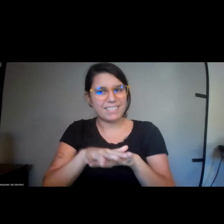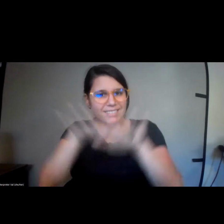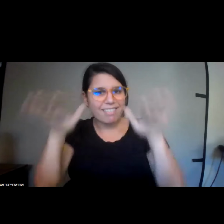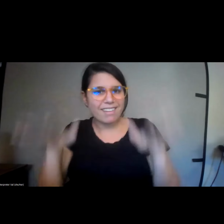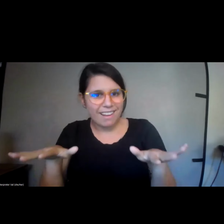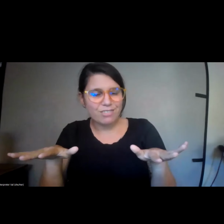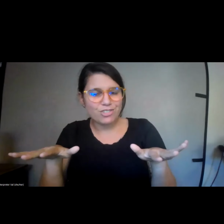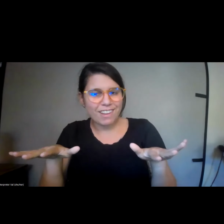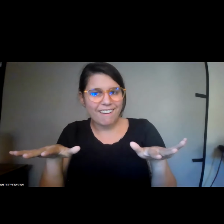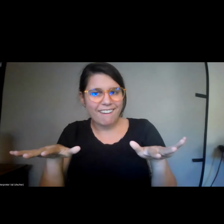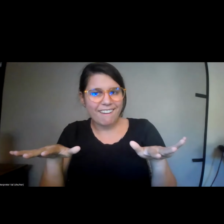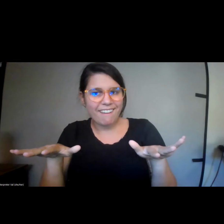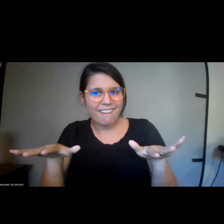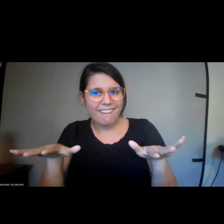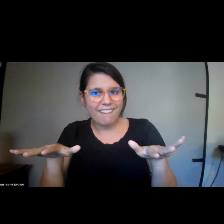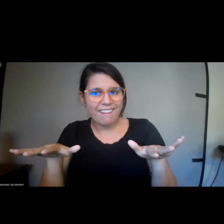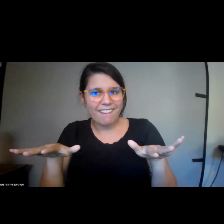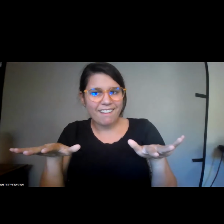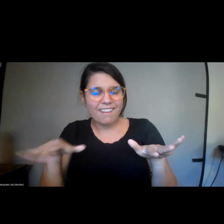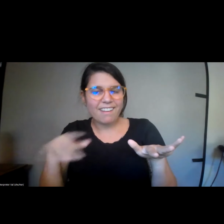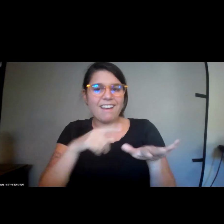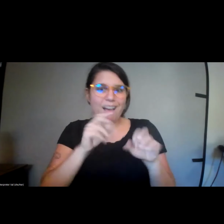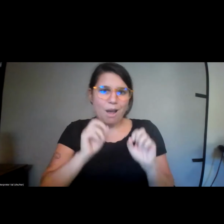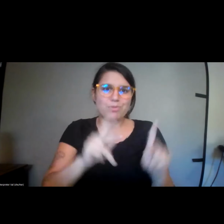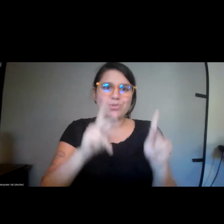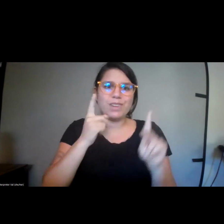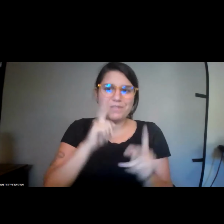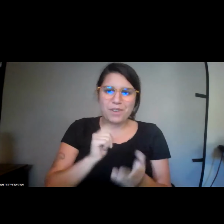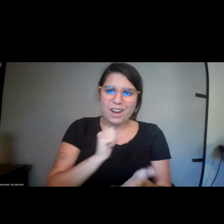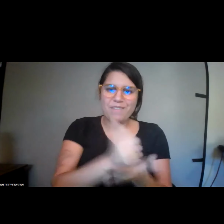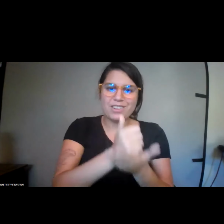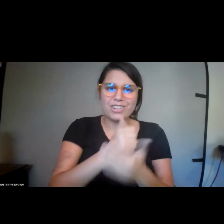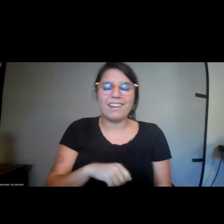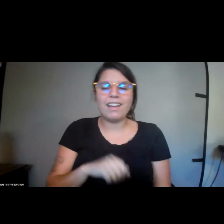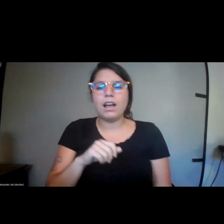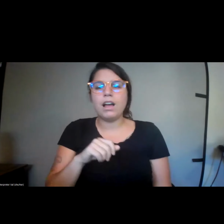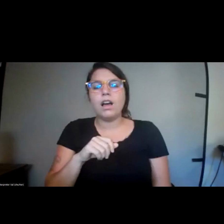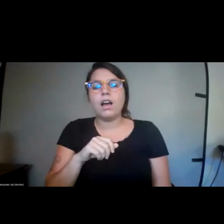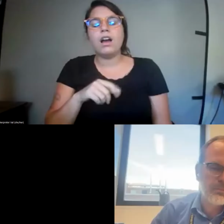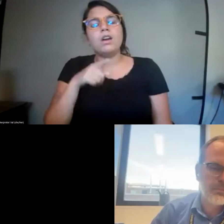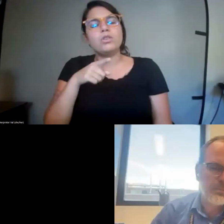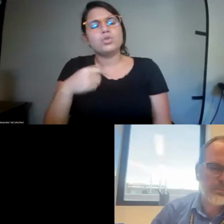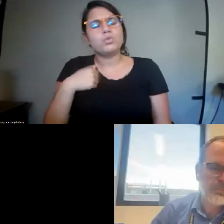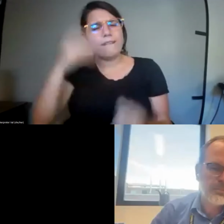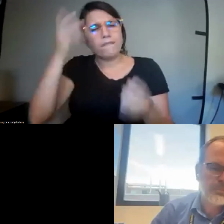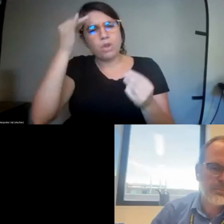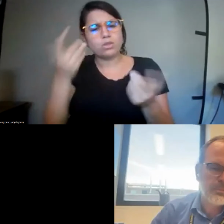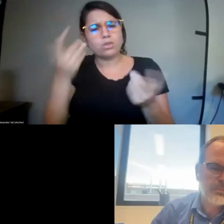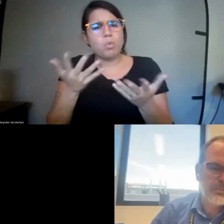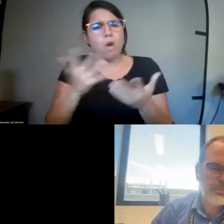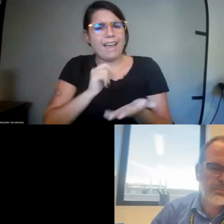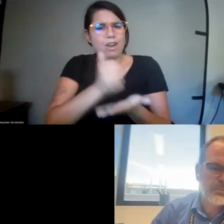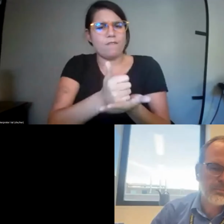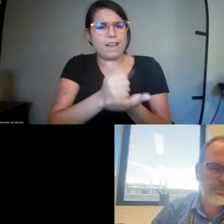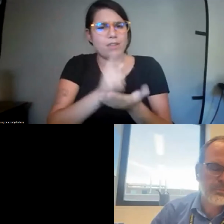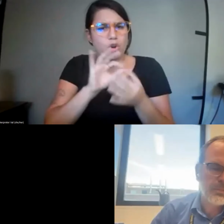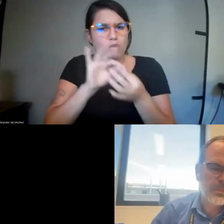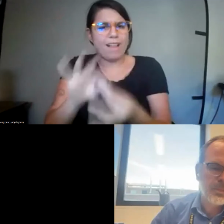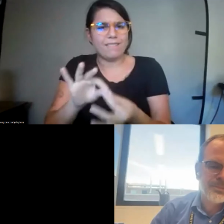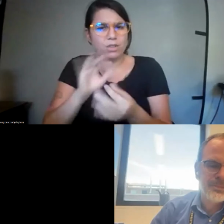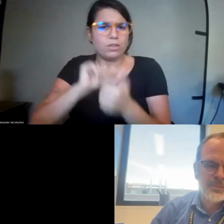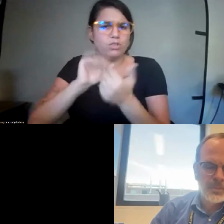of nodal opportunities for intervention. Do you have thoughts about what interventions might be relevant to address